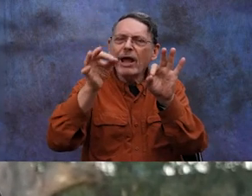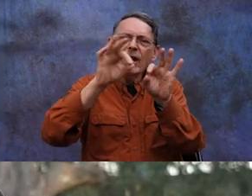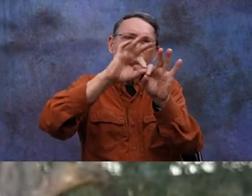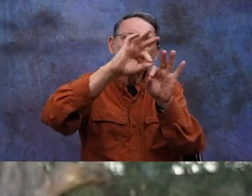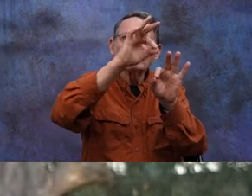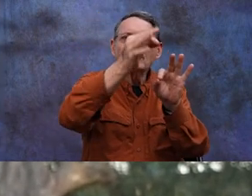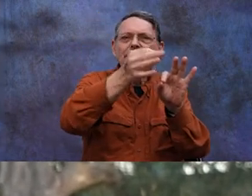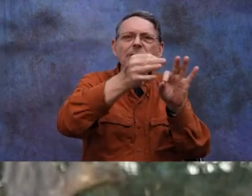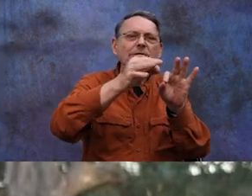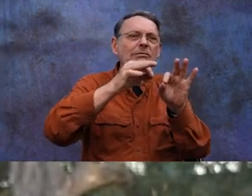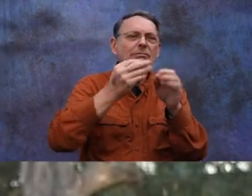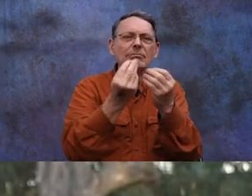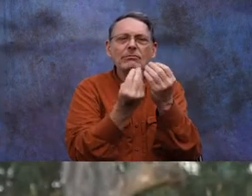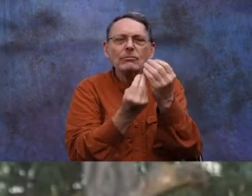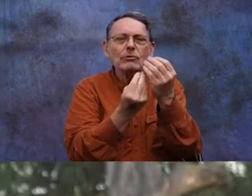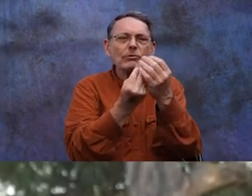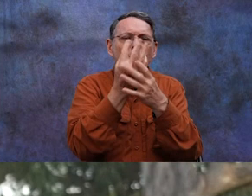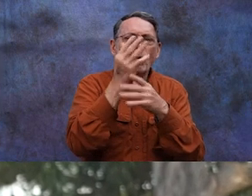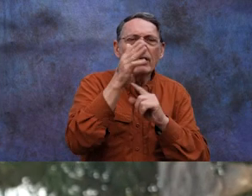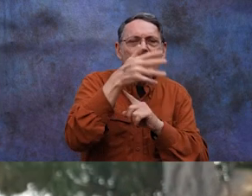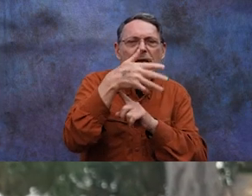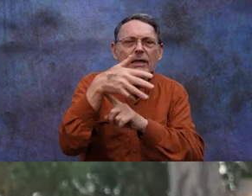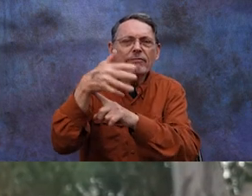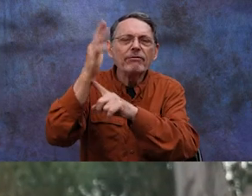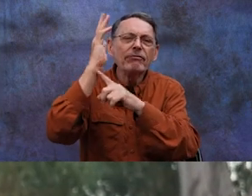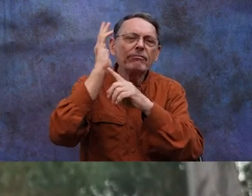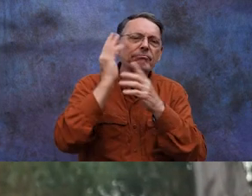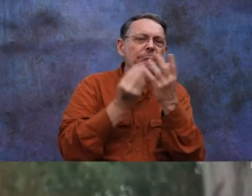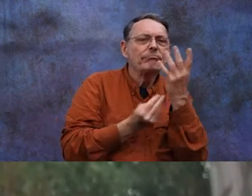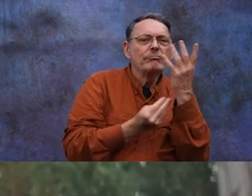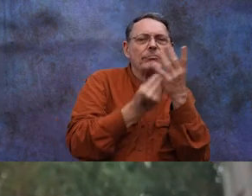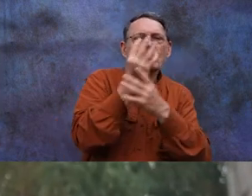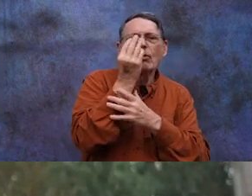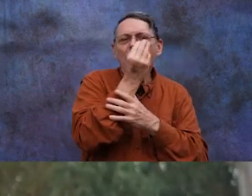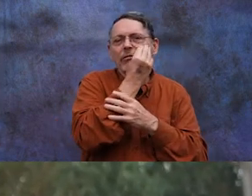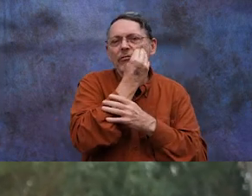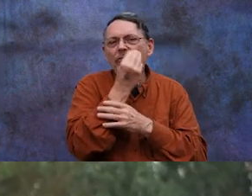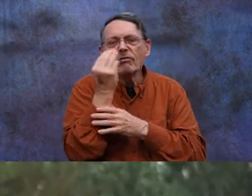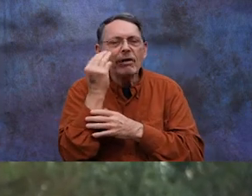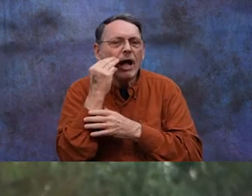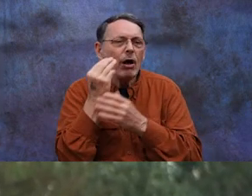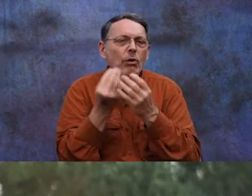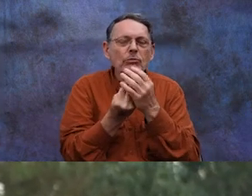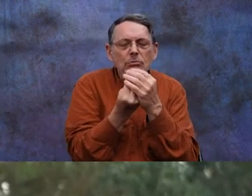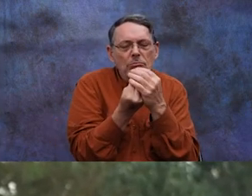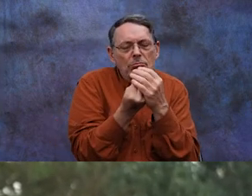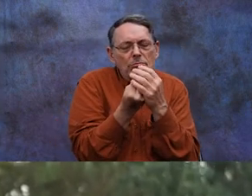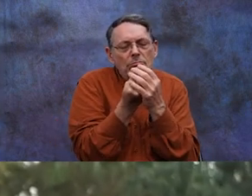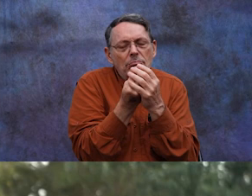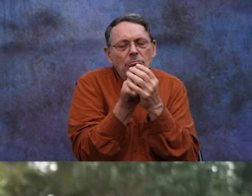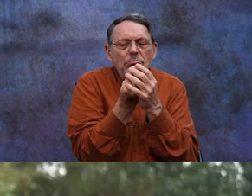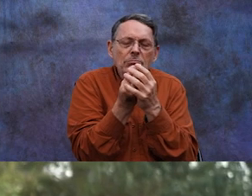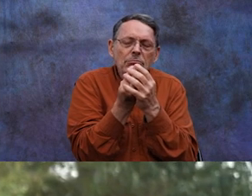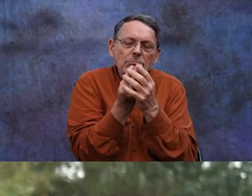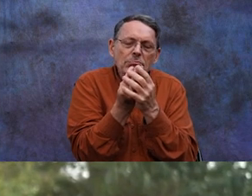and in first leaf and in blossom, in bud and blossom at